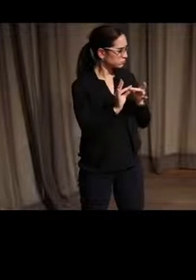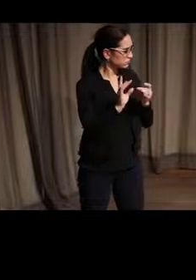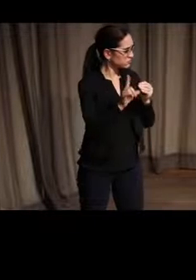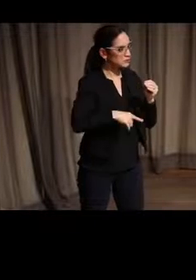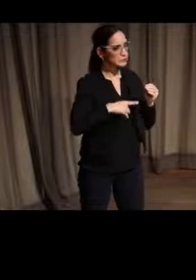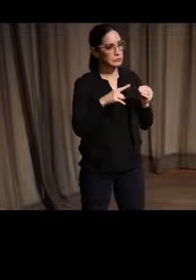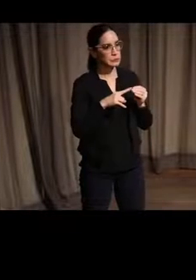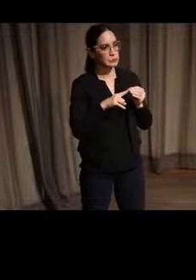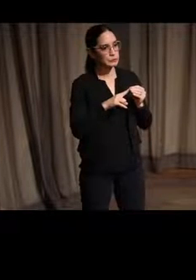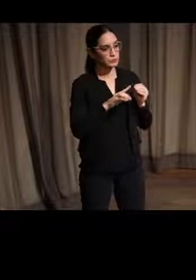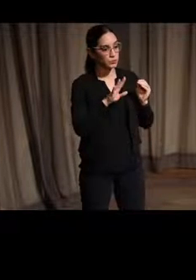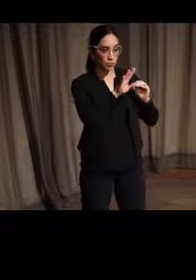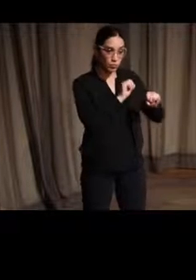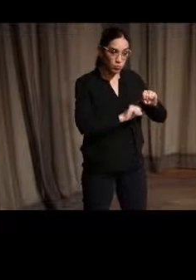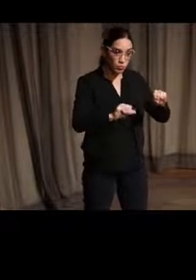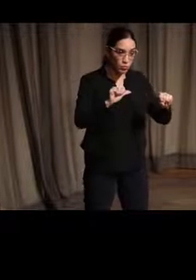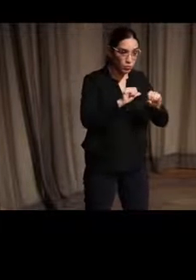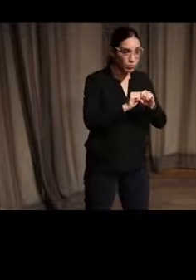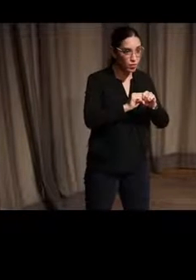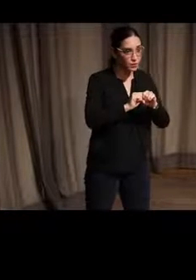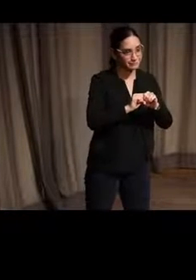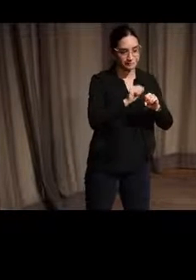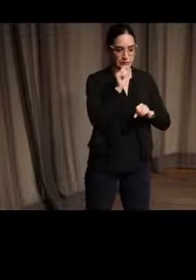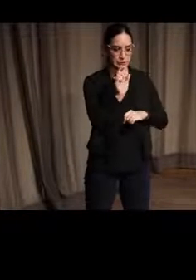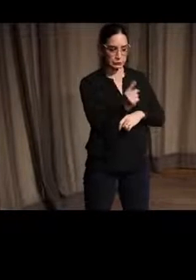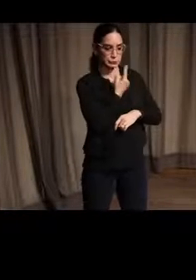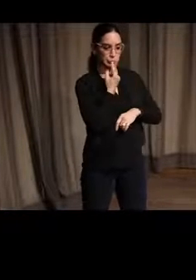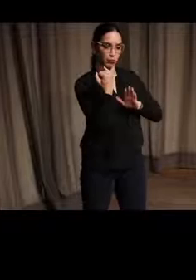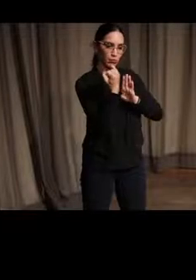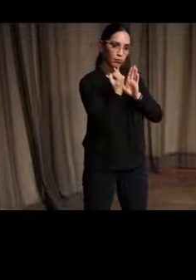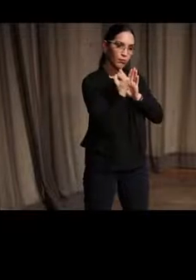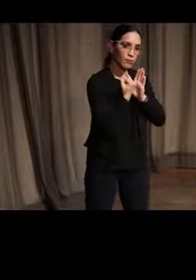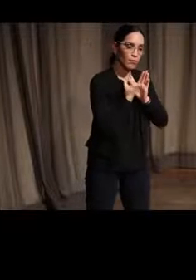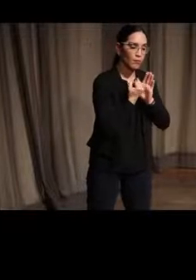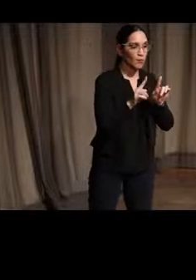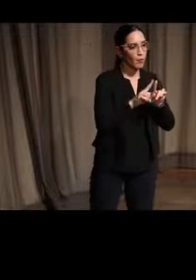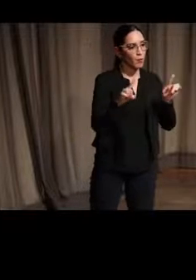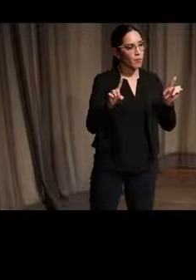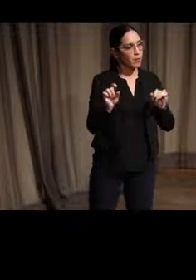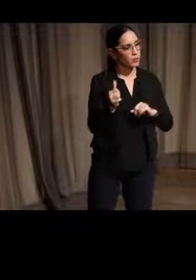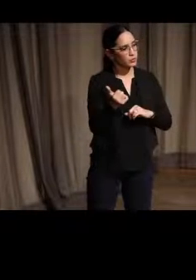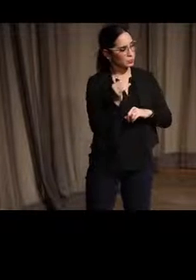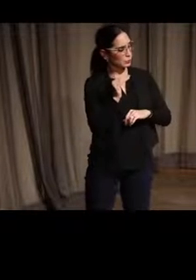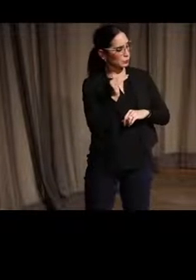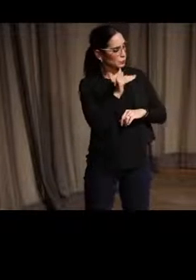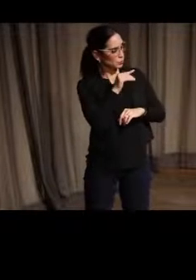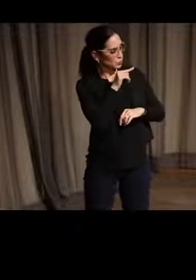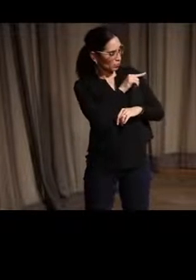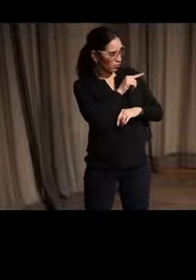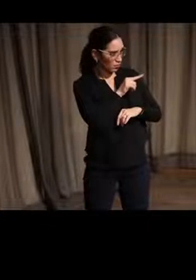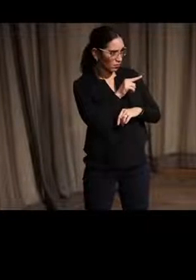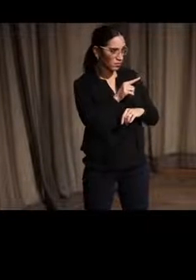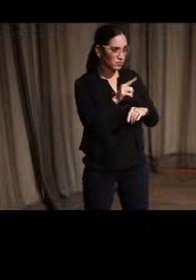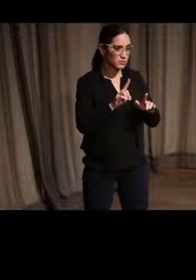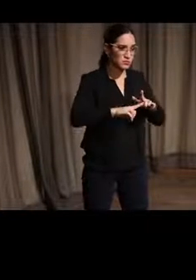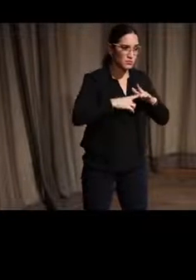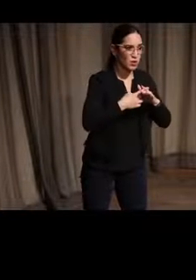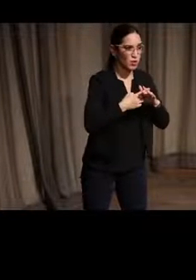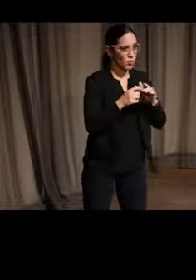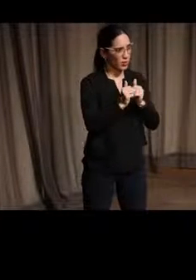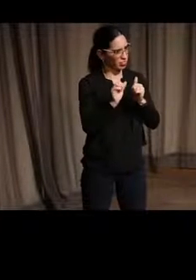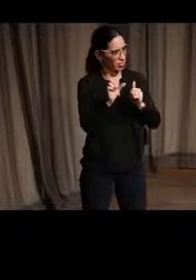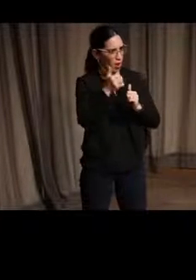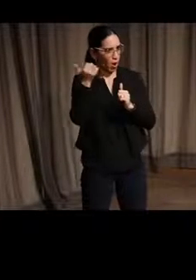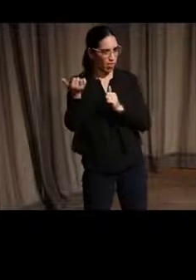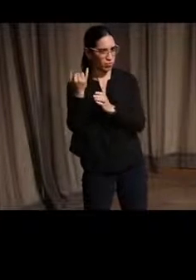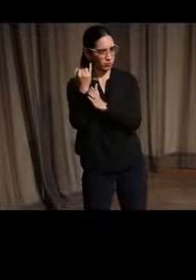work outside of your artistic practice. So as Marie mentioned in the introduction, you are on the board of Planned Parenthood as well.